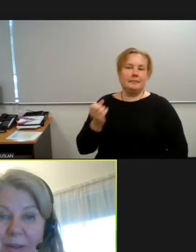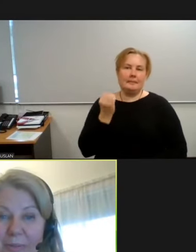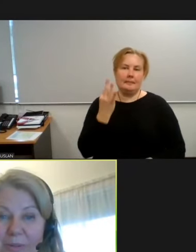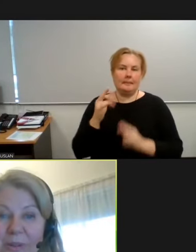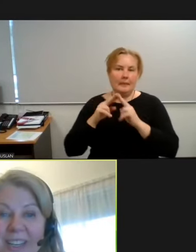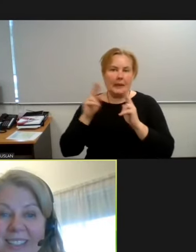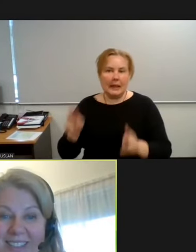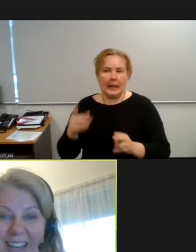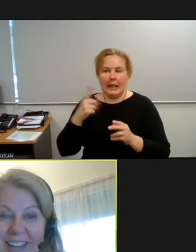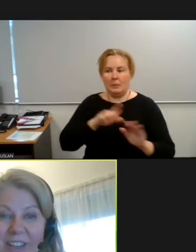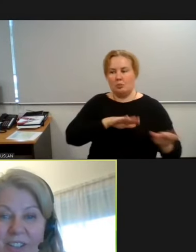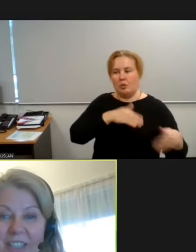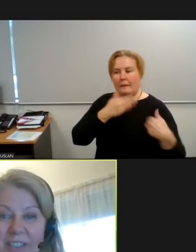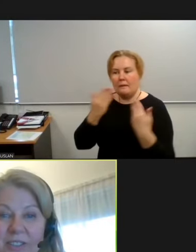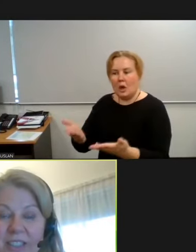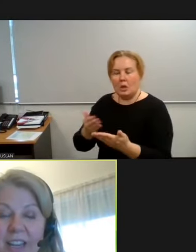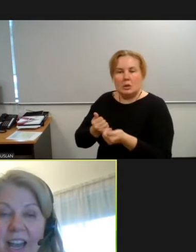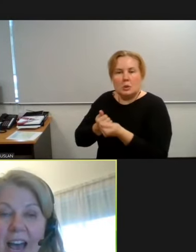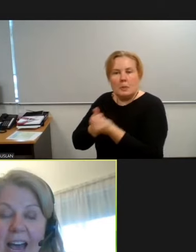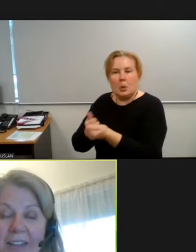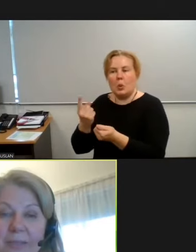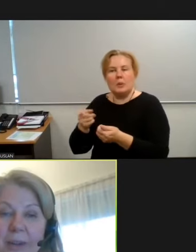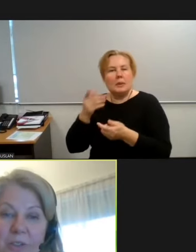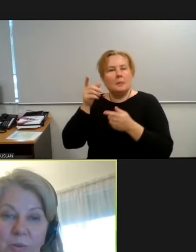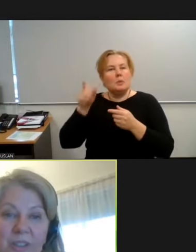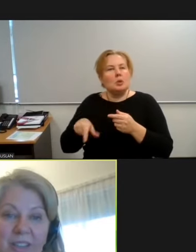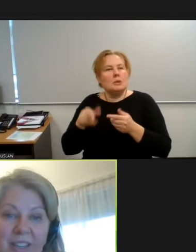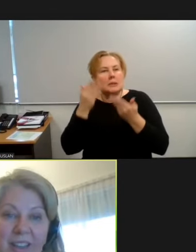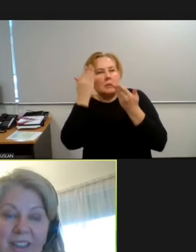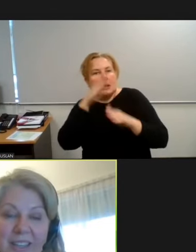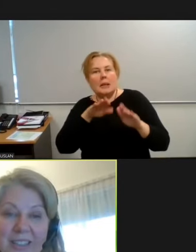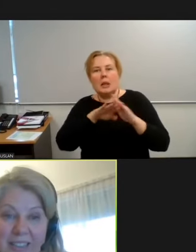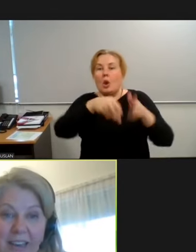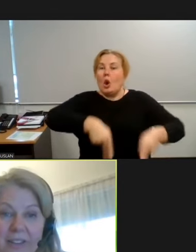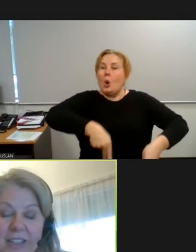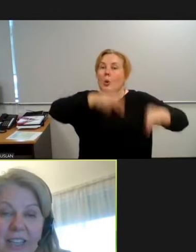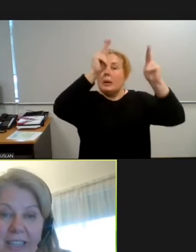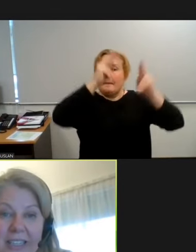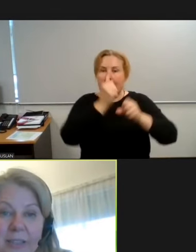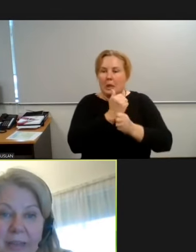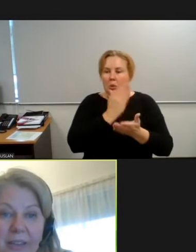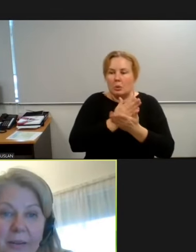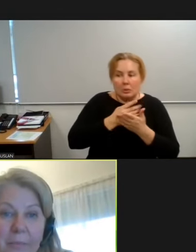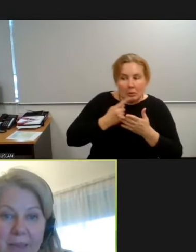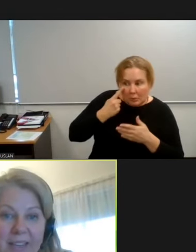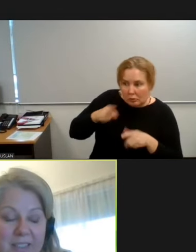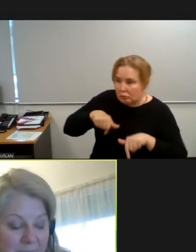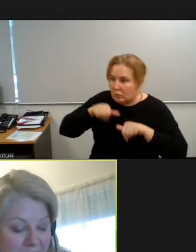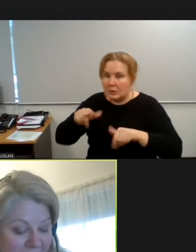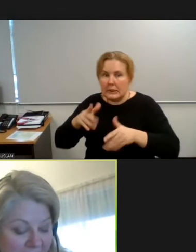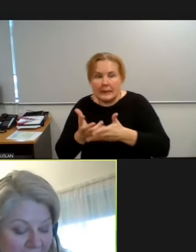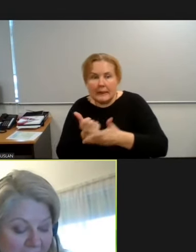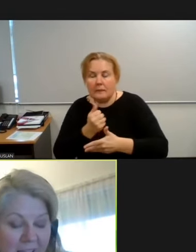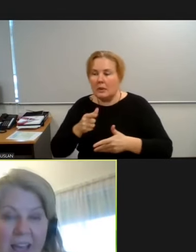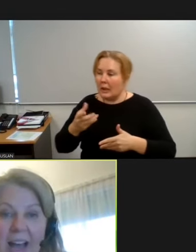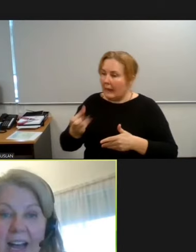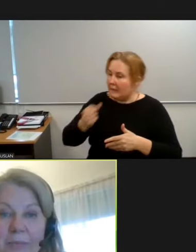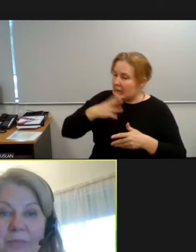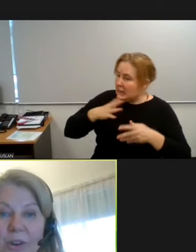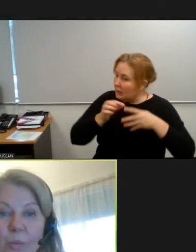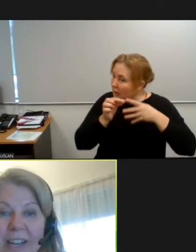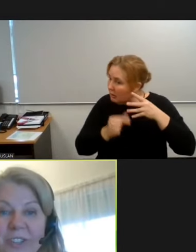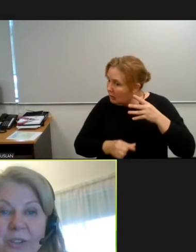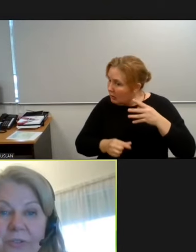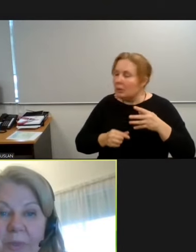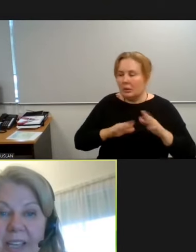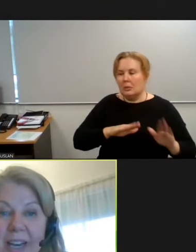supports to people staying in hotels to make sure that they're safe and that their needs are being met.